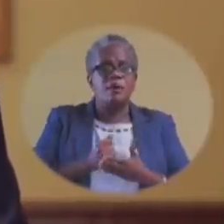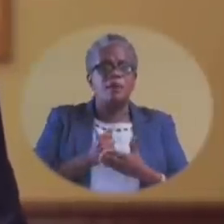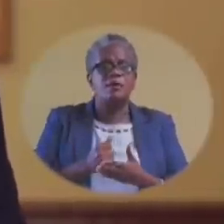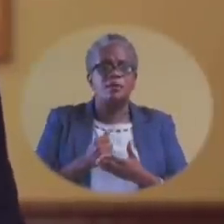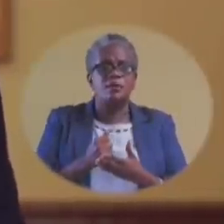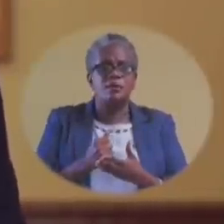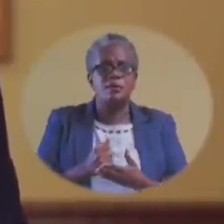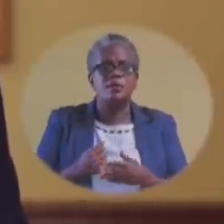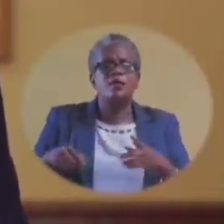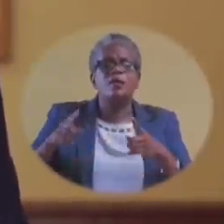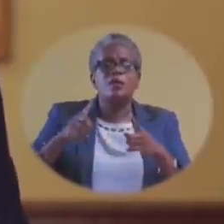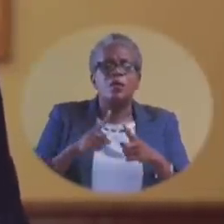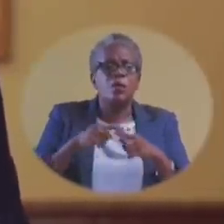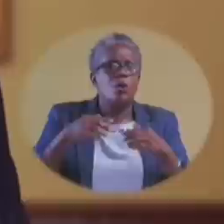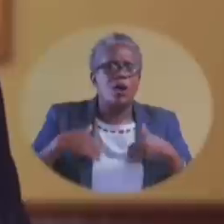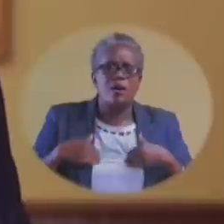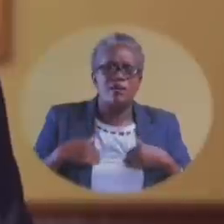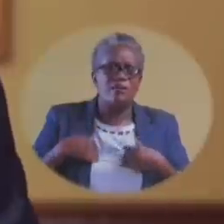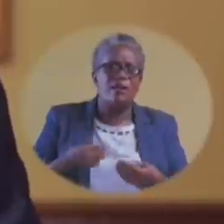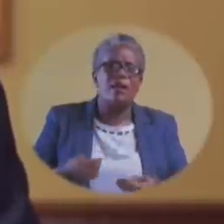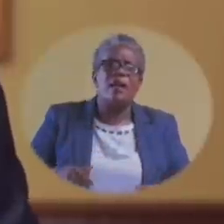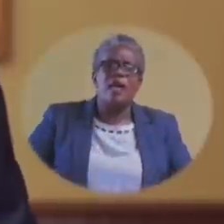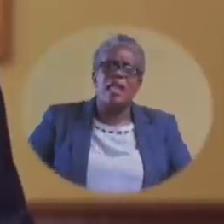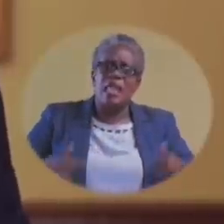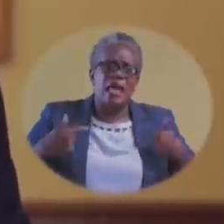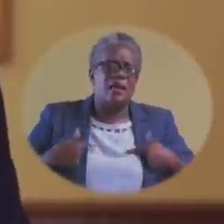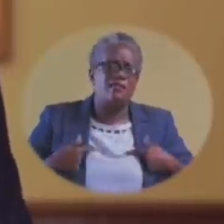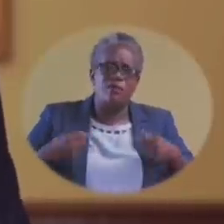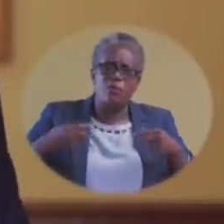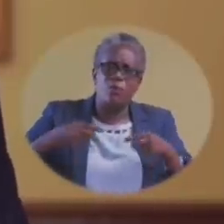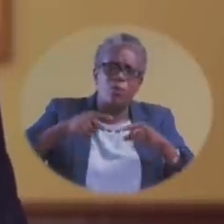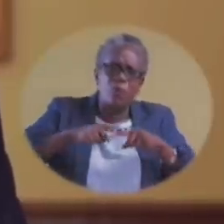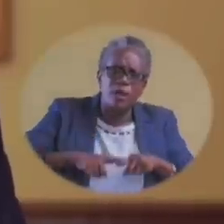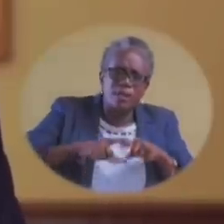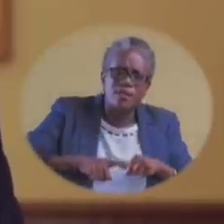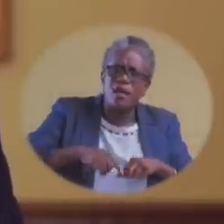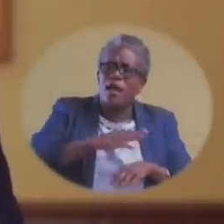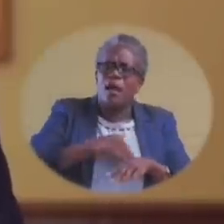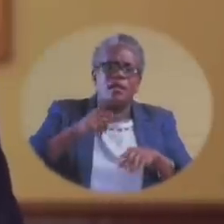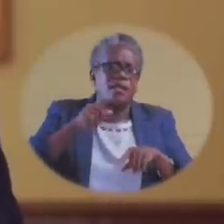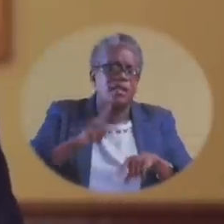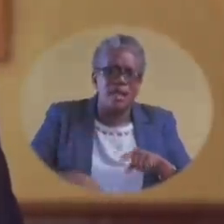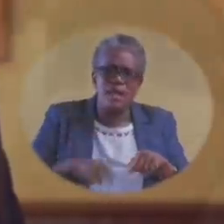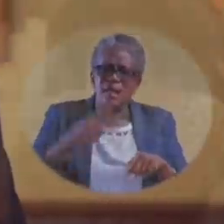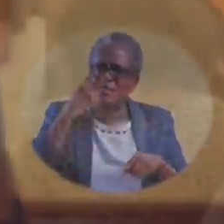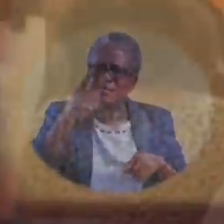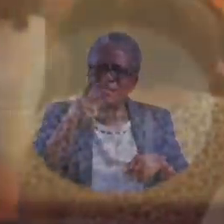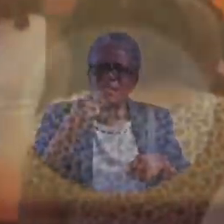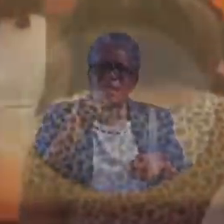all these things. In your name we pray. Amen.